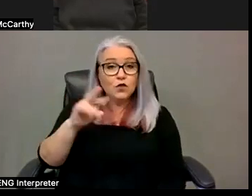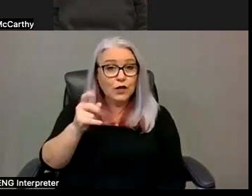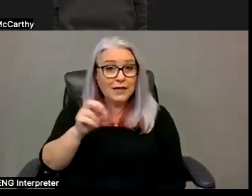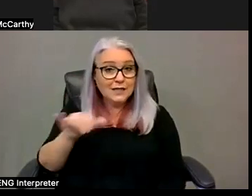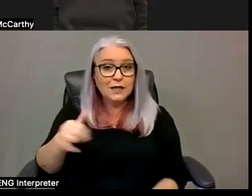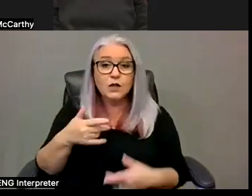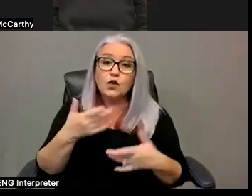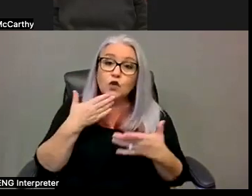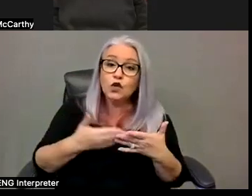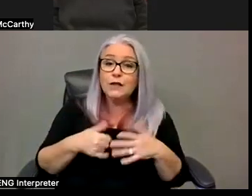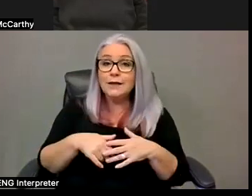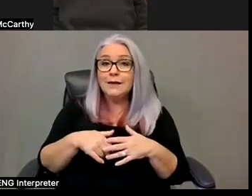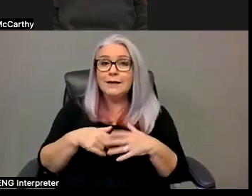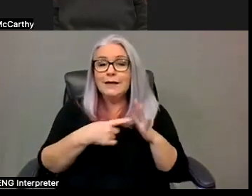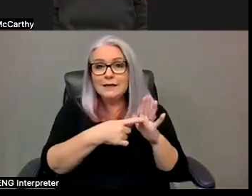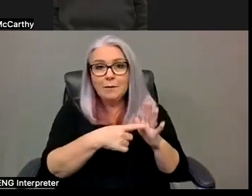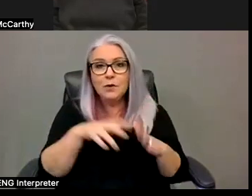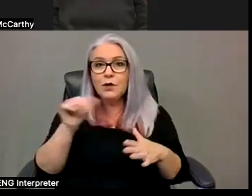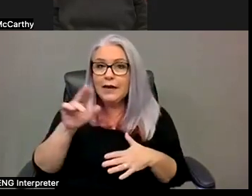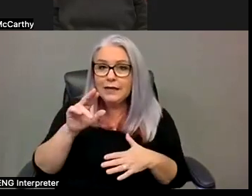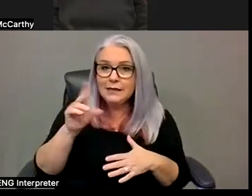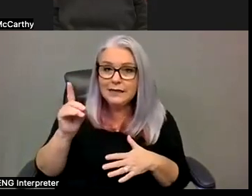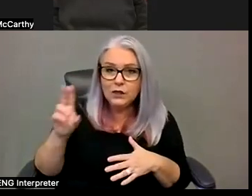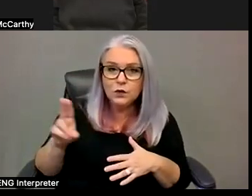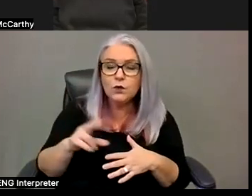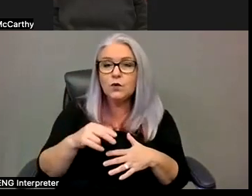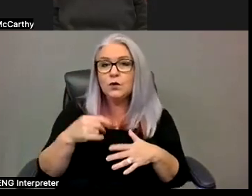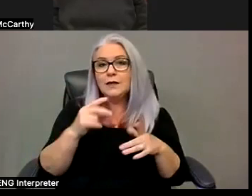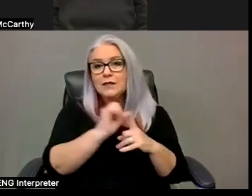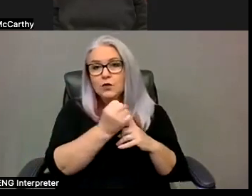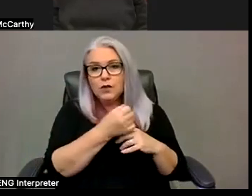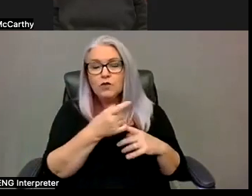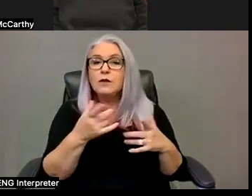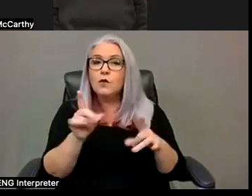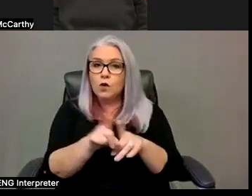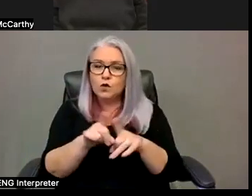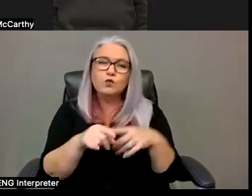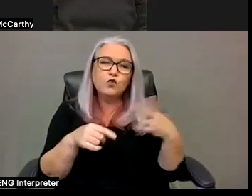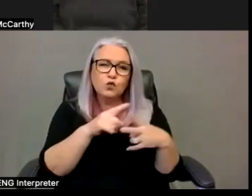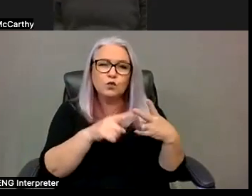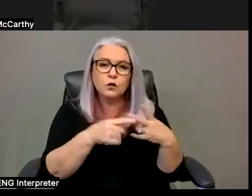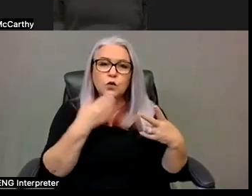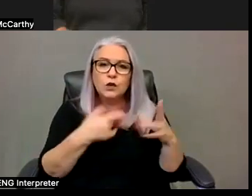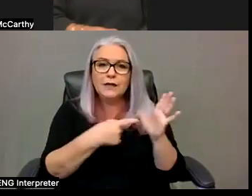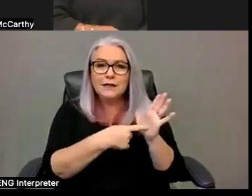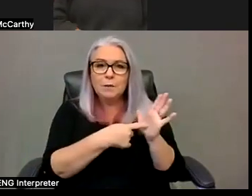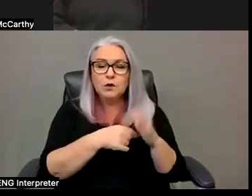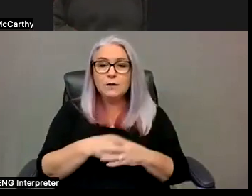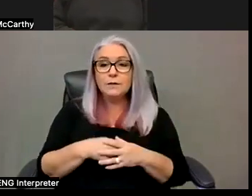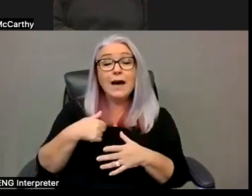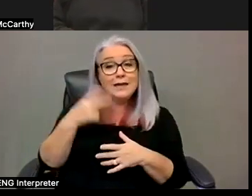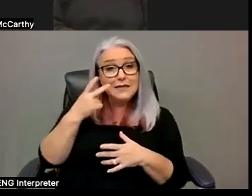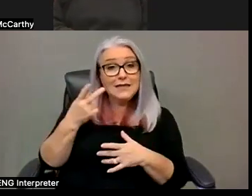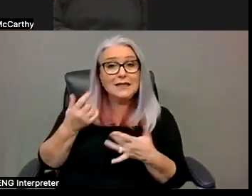This ADU situation, those are just two examples. So I do see an effort